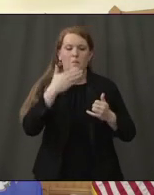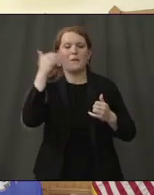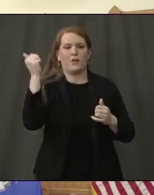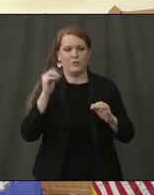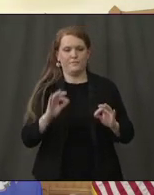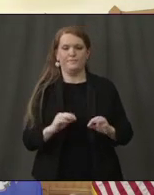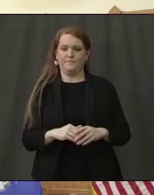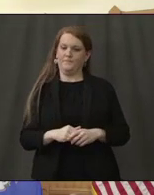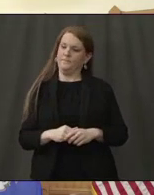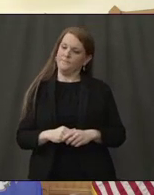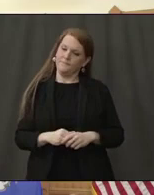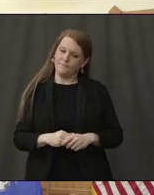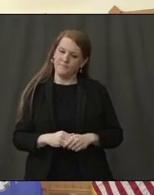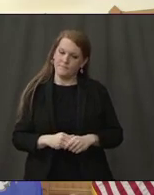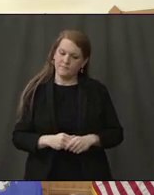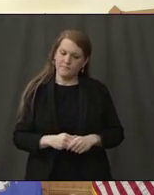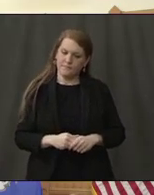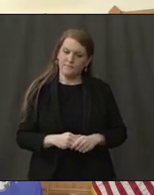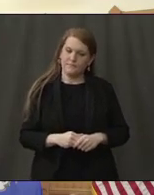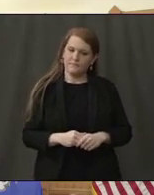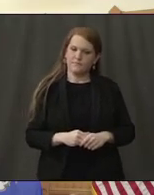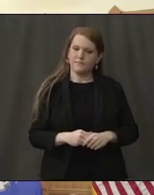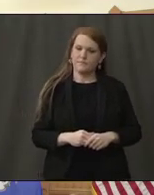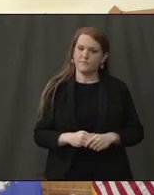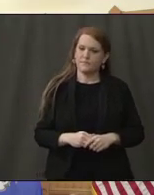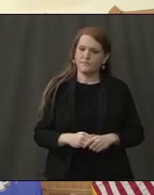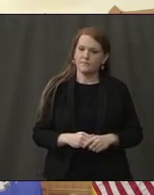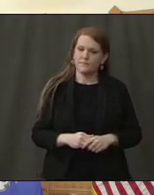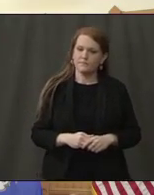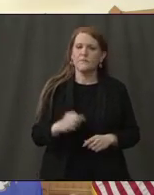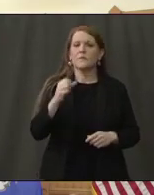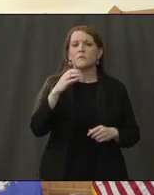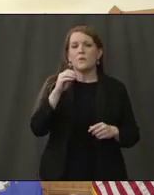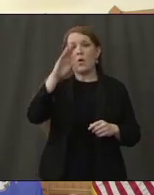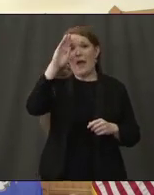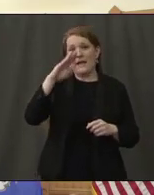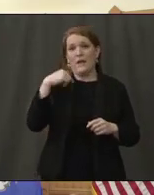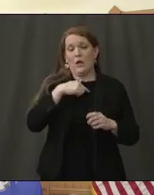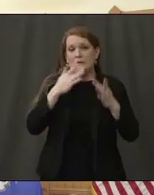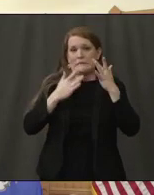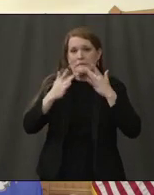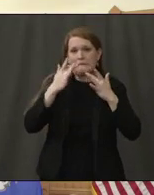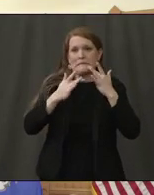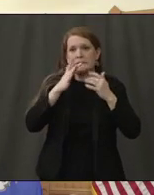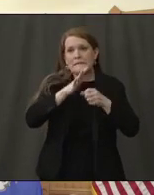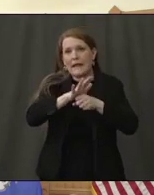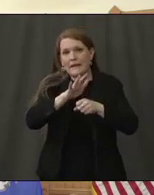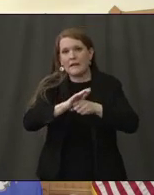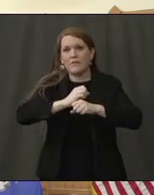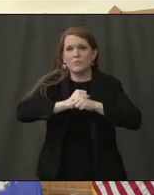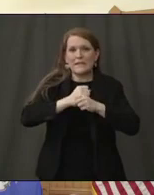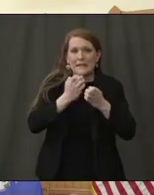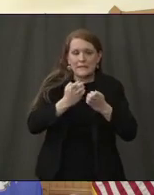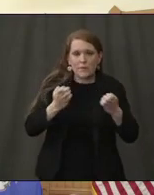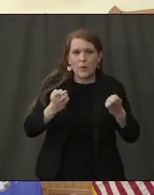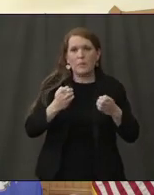That's better. All right. So with the lack of PPE in the emergency rooms and